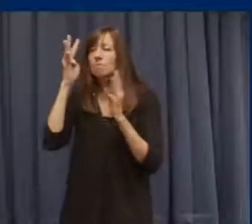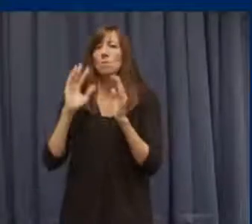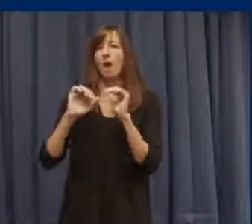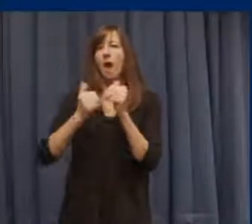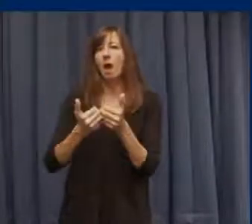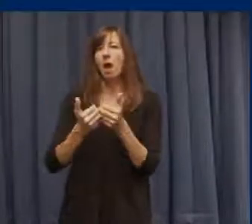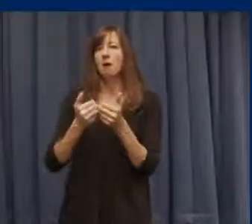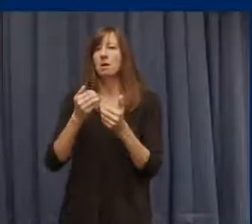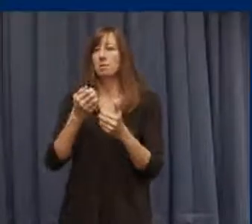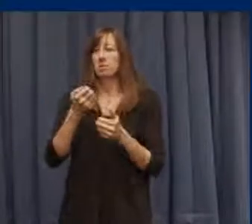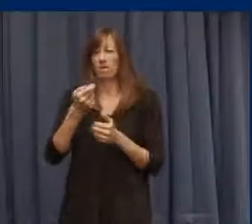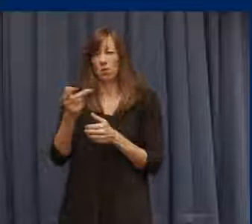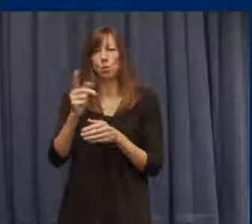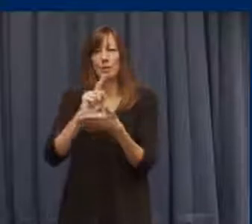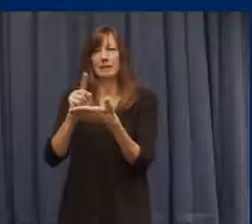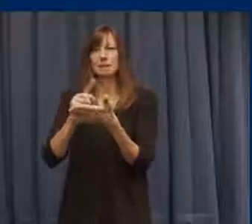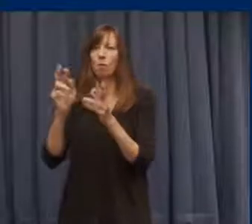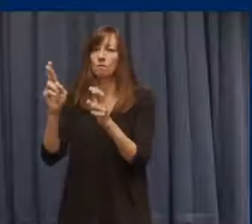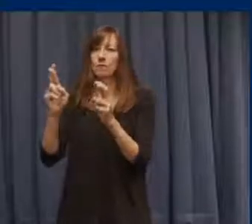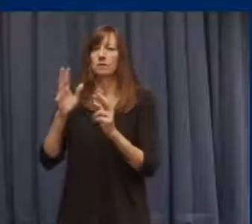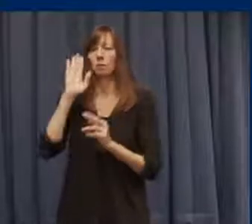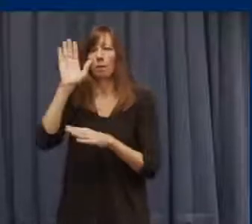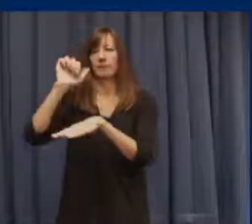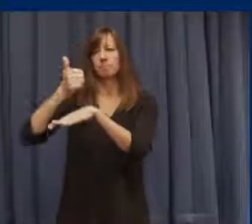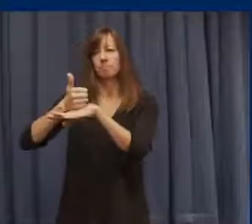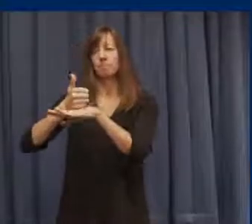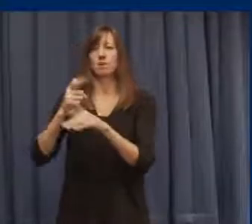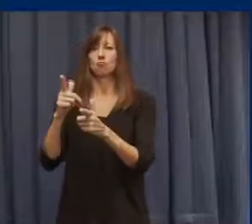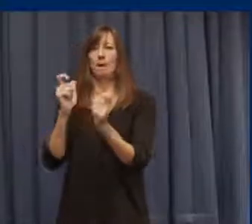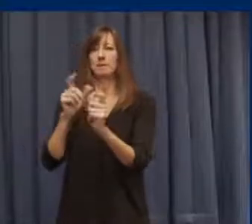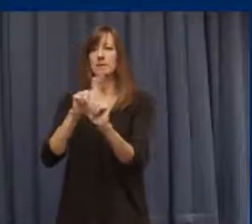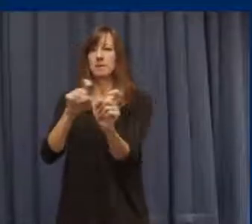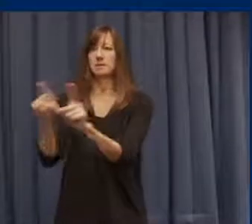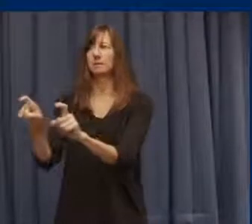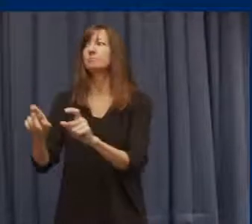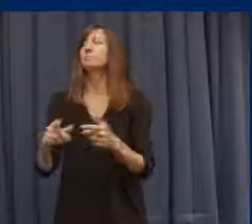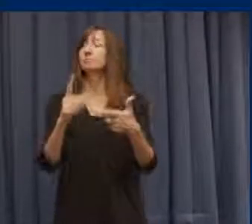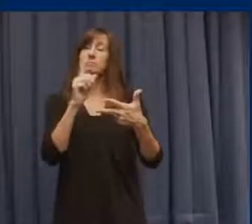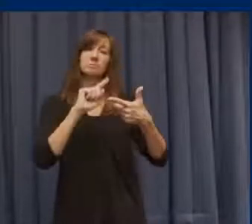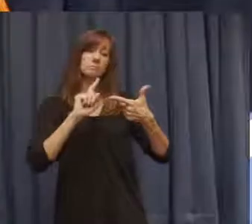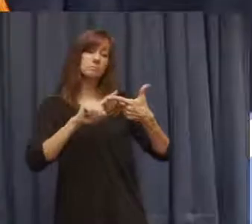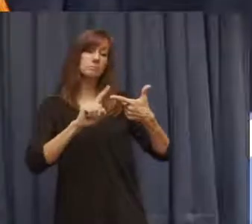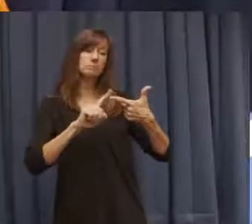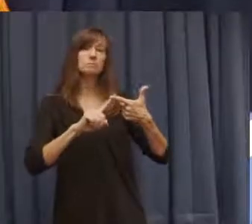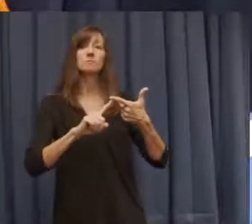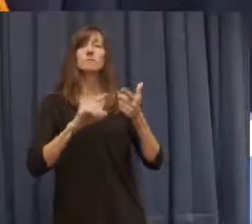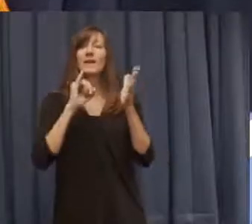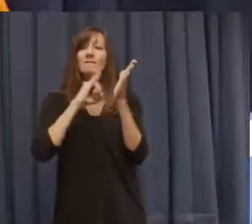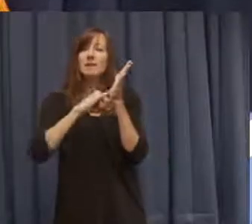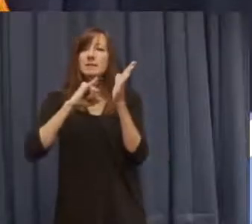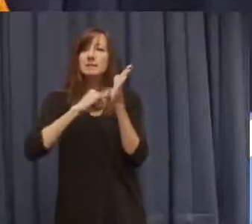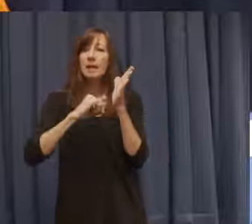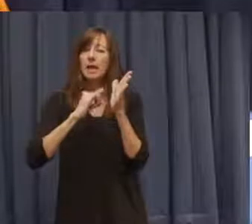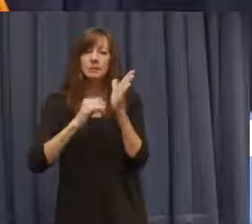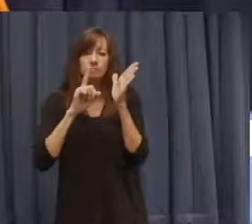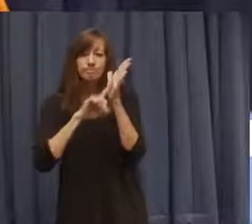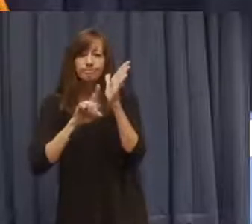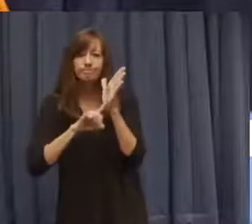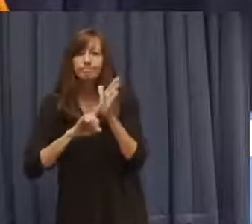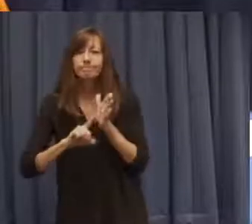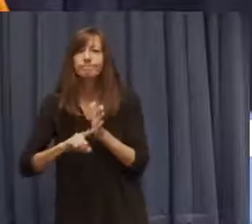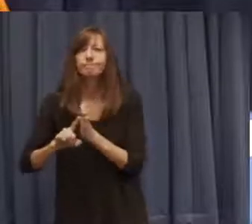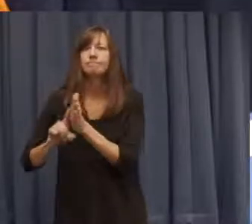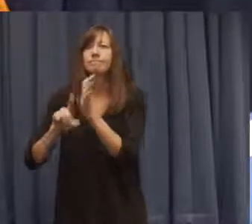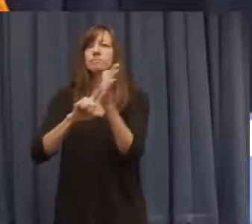hopefully in the next few weeks there. The second step is investigating with contact tracing. This, again, is happening every day, and as cases ramp